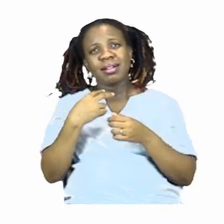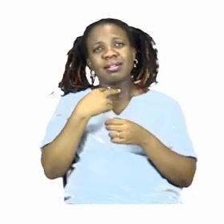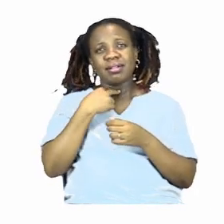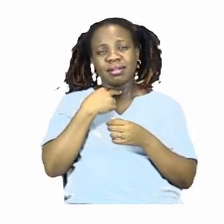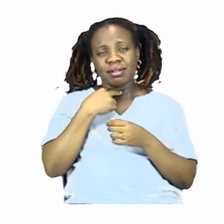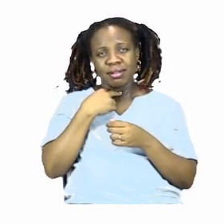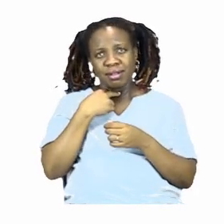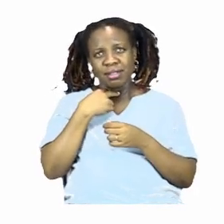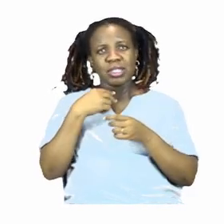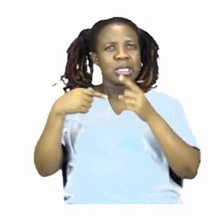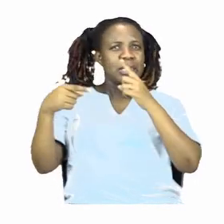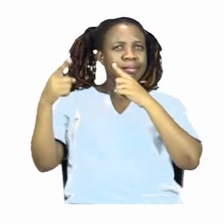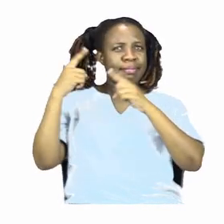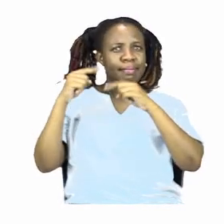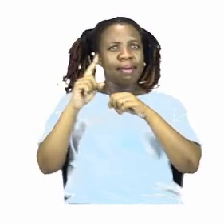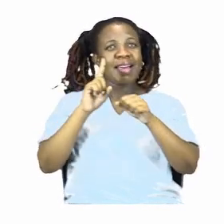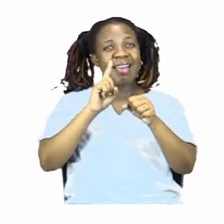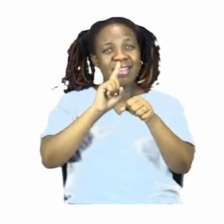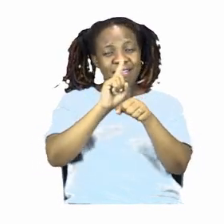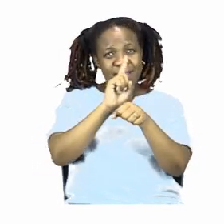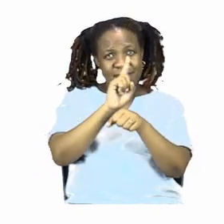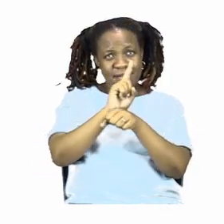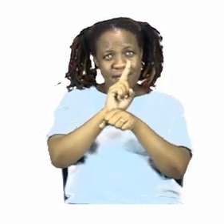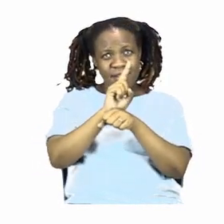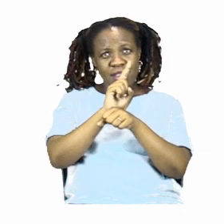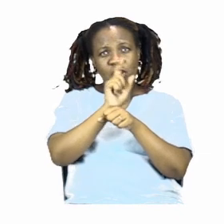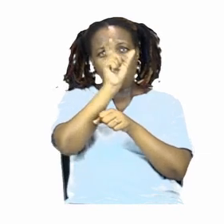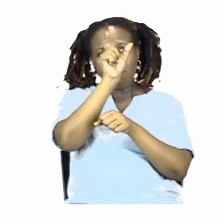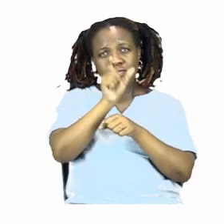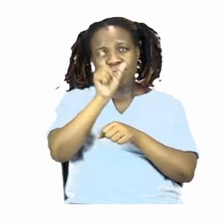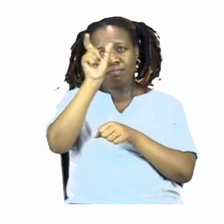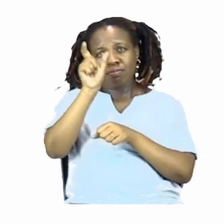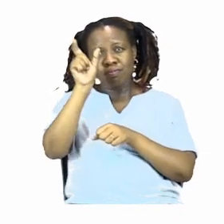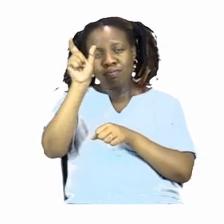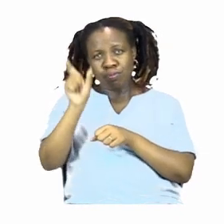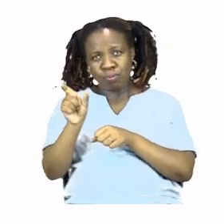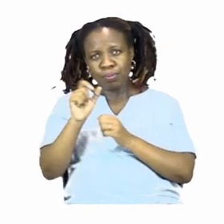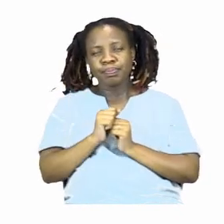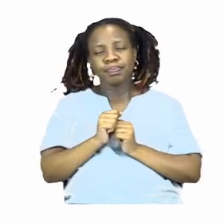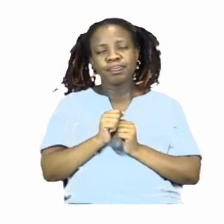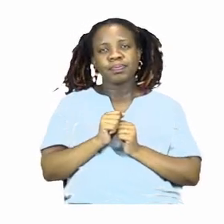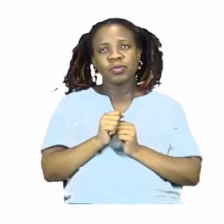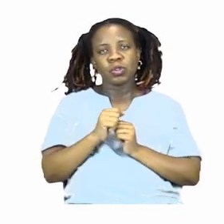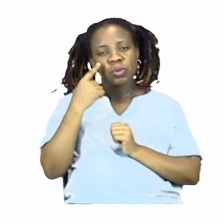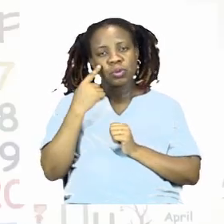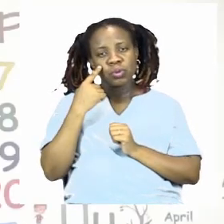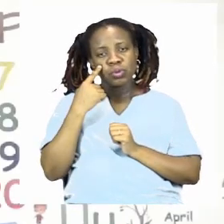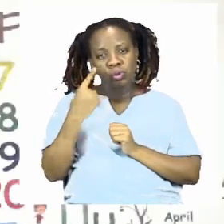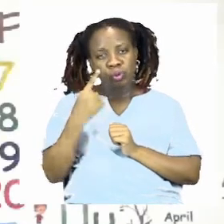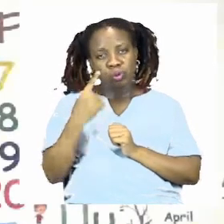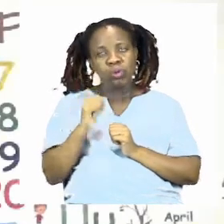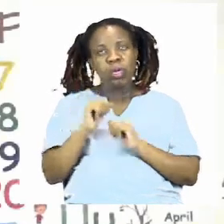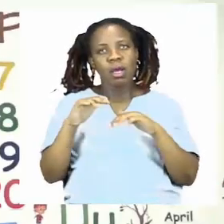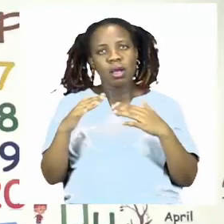the correct preposition of time. Now on the board I have done number 2, so let's quickly